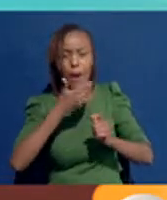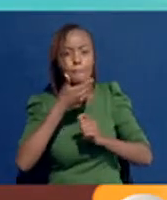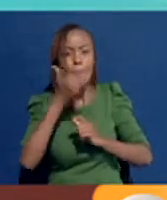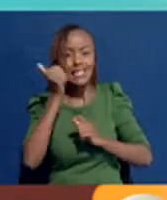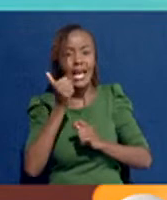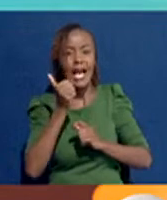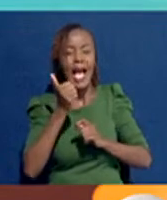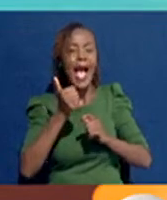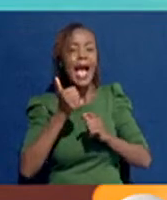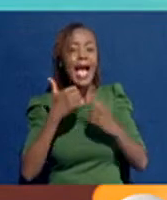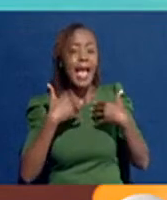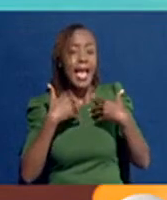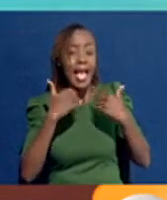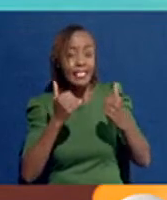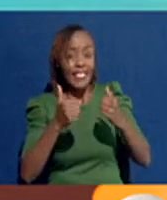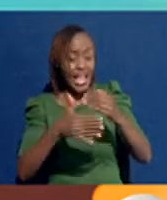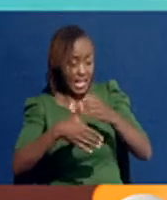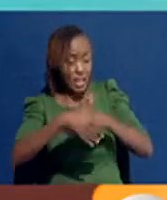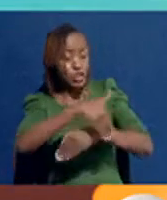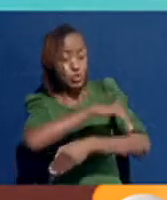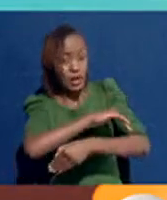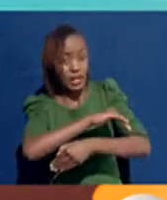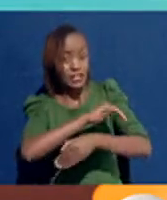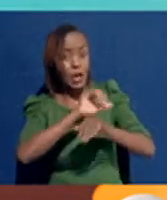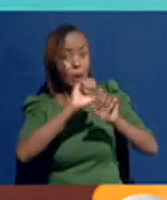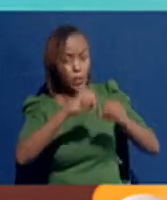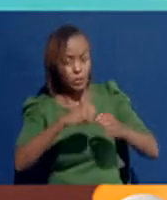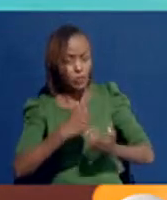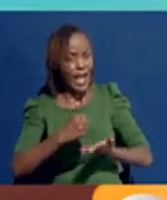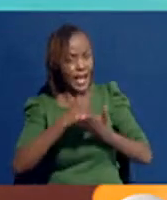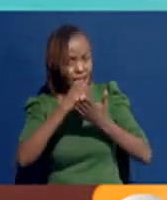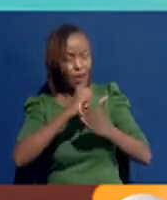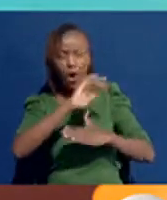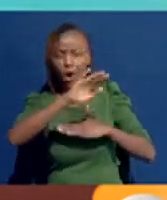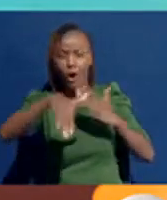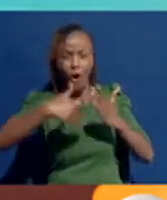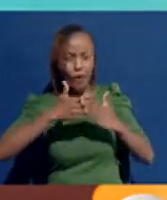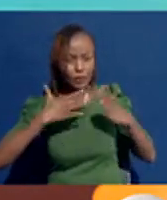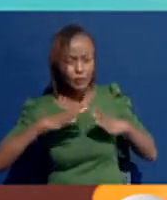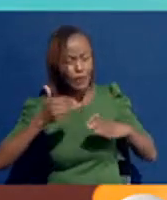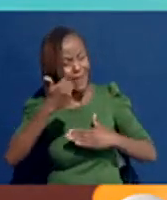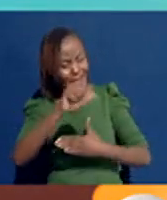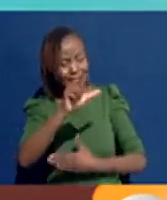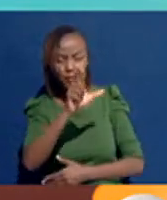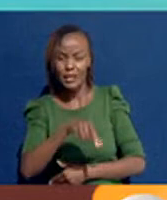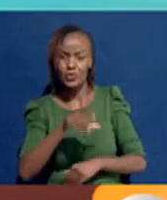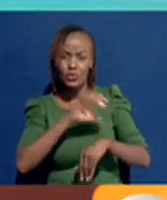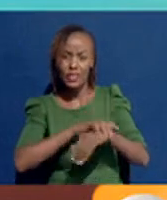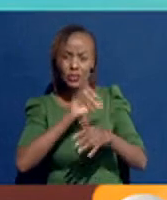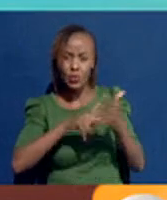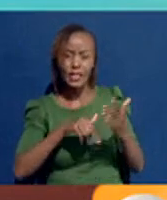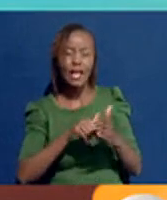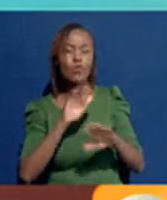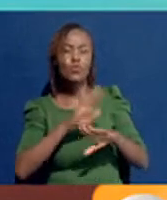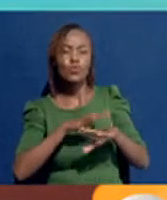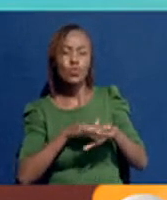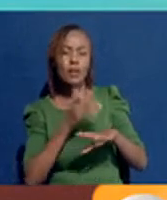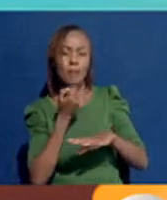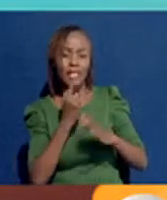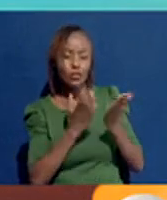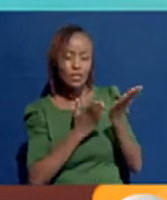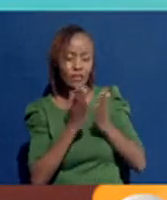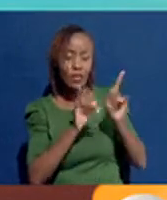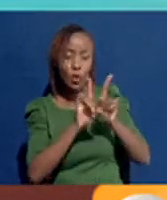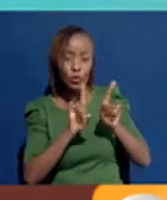doing that, they are able now to make Wanchiku or anybody in other places to receive that services by increasing